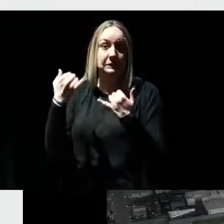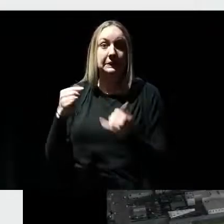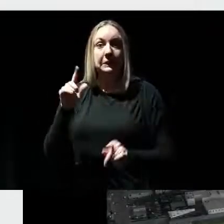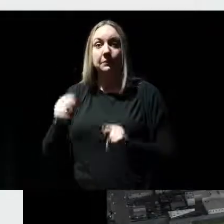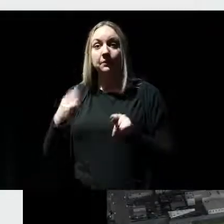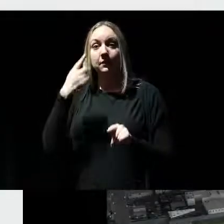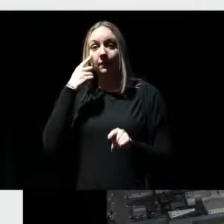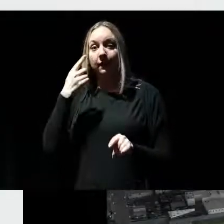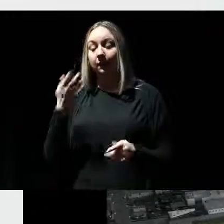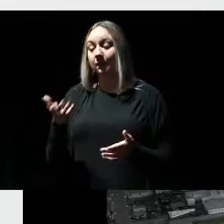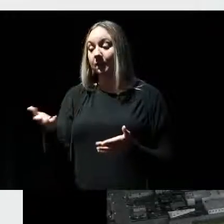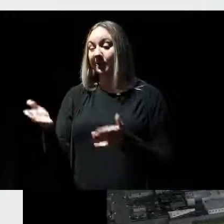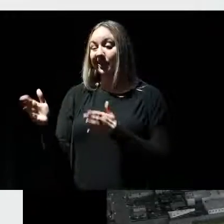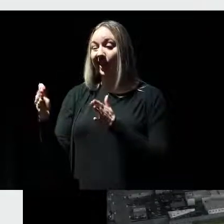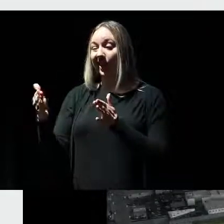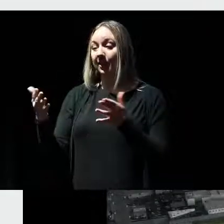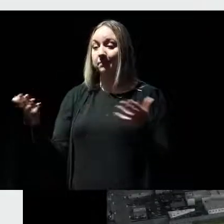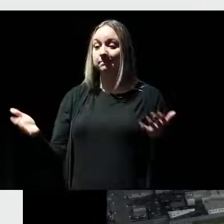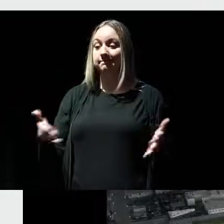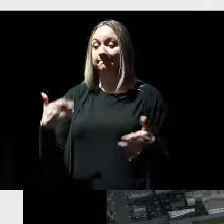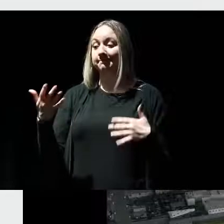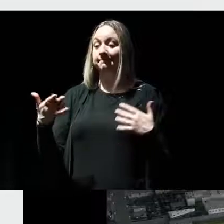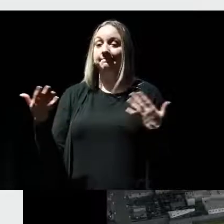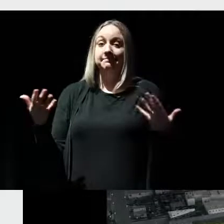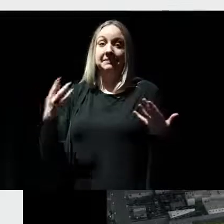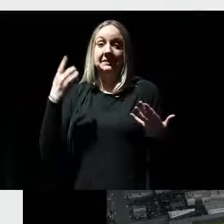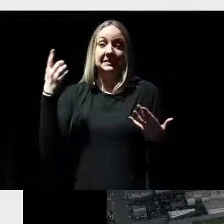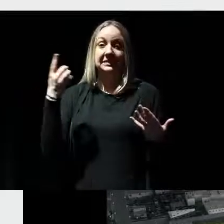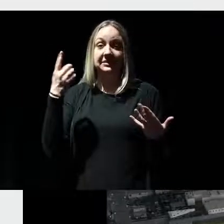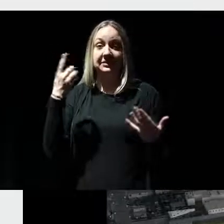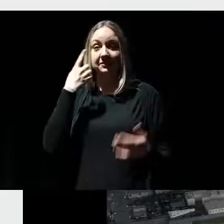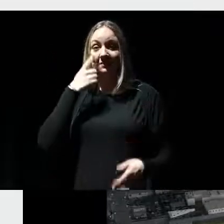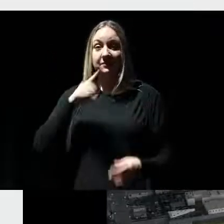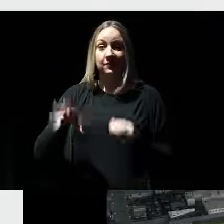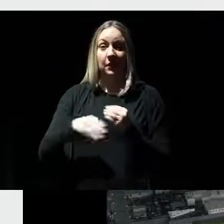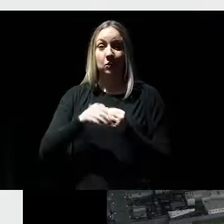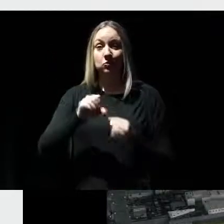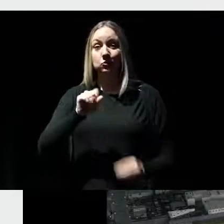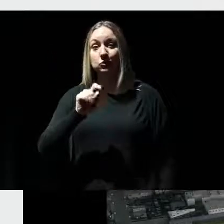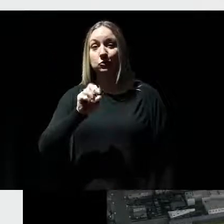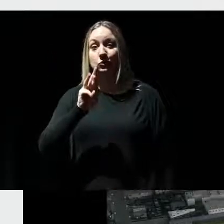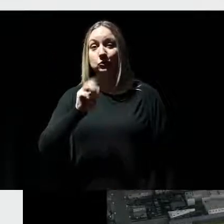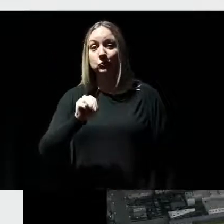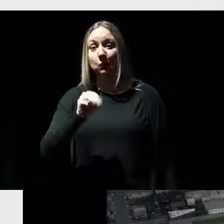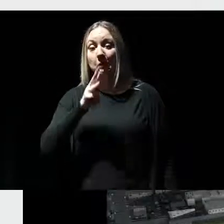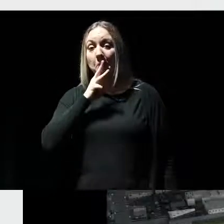a storm water